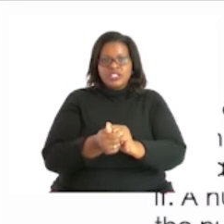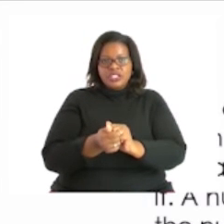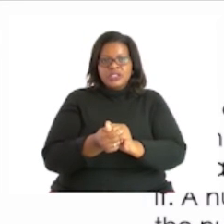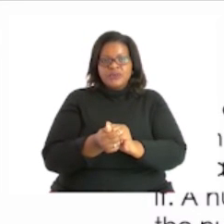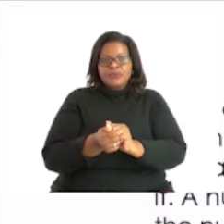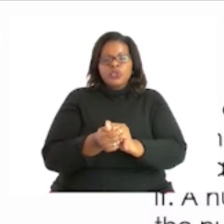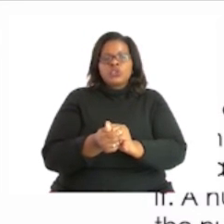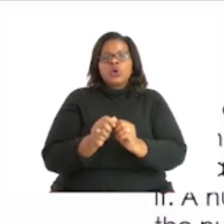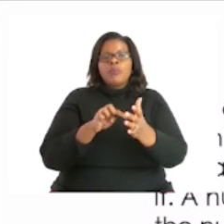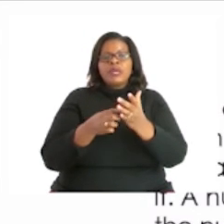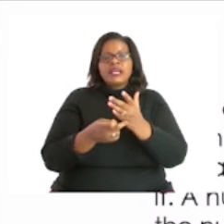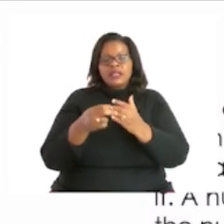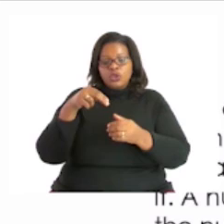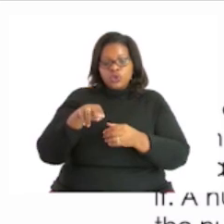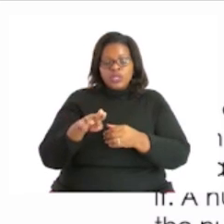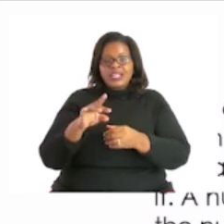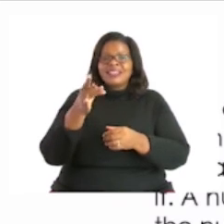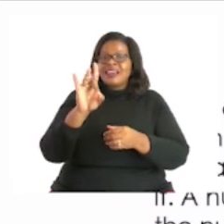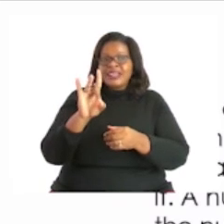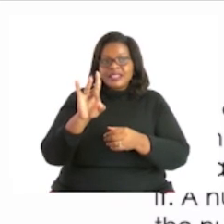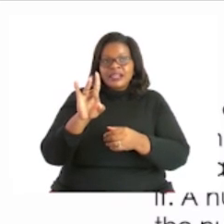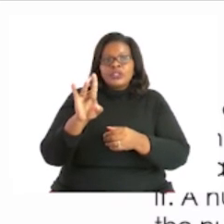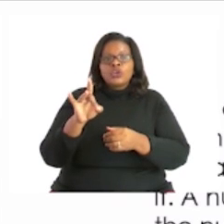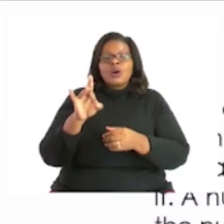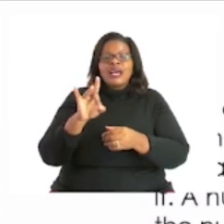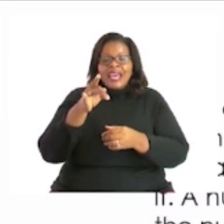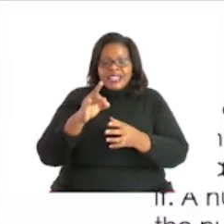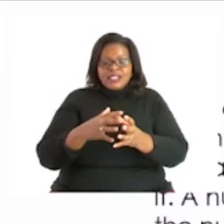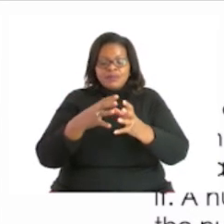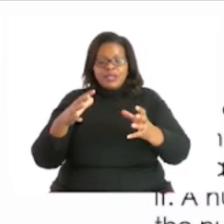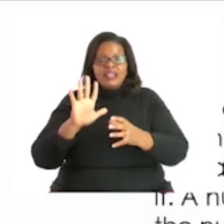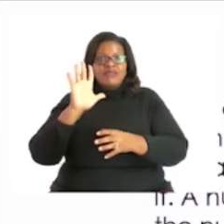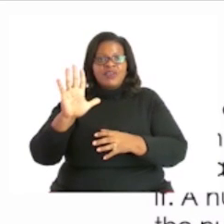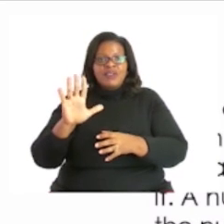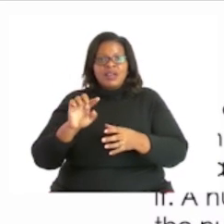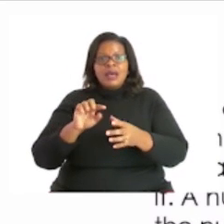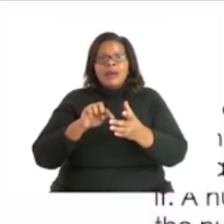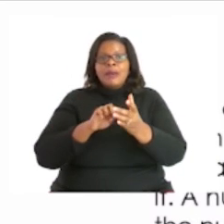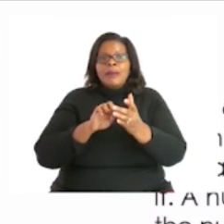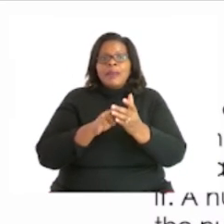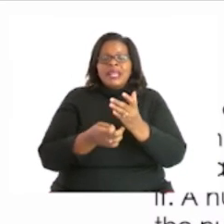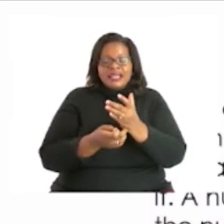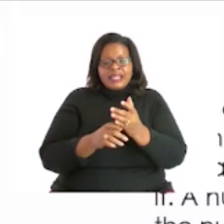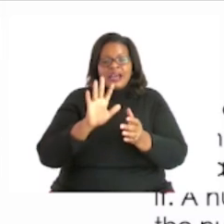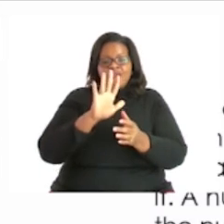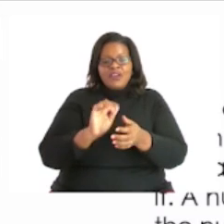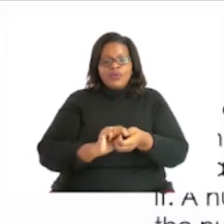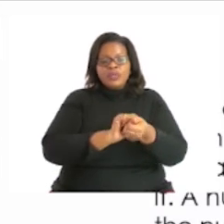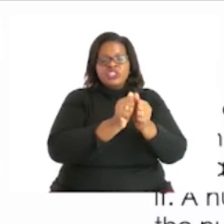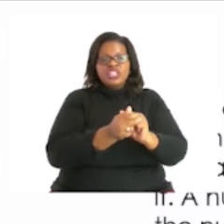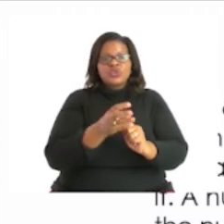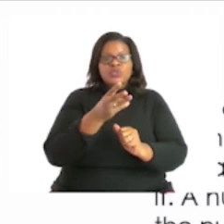an 8. 8 is bigger than 5, and that allows the 5 to become 6, and 58 rounded off